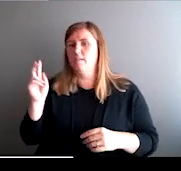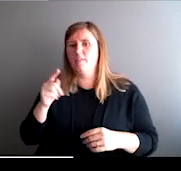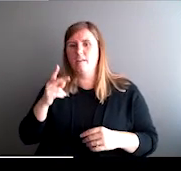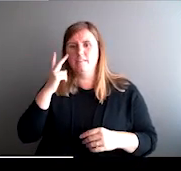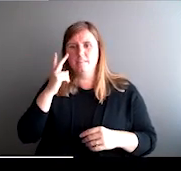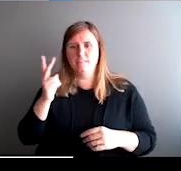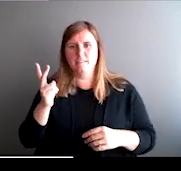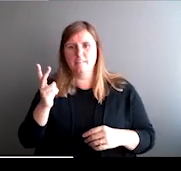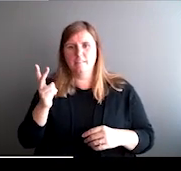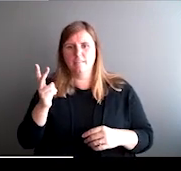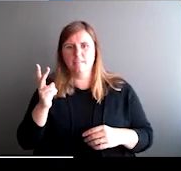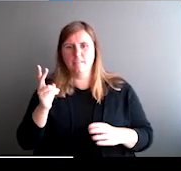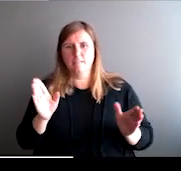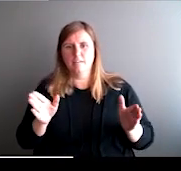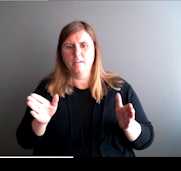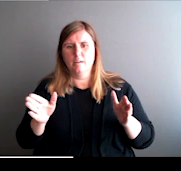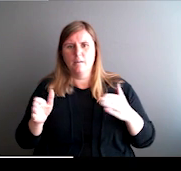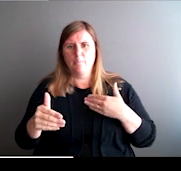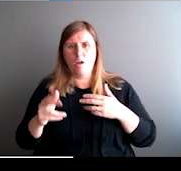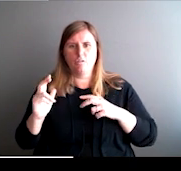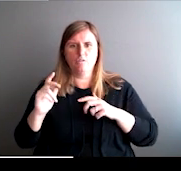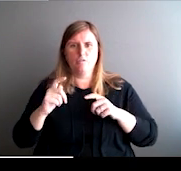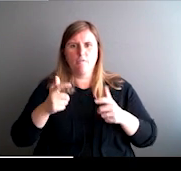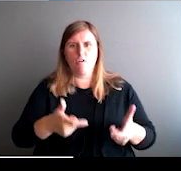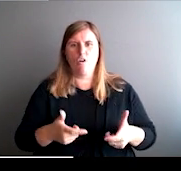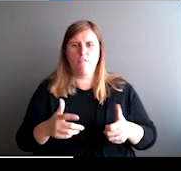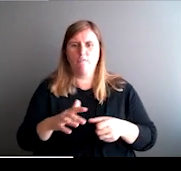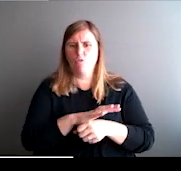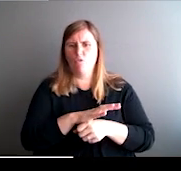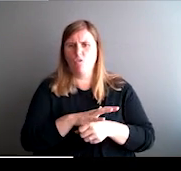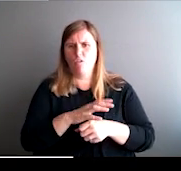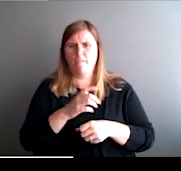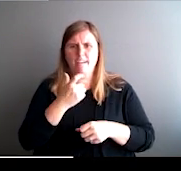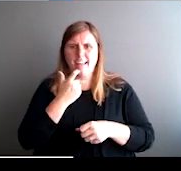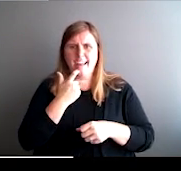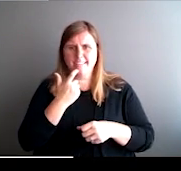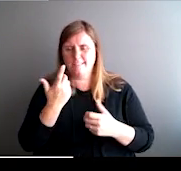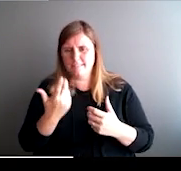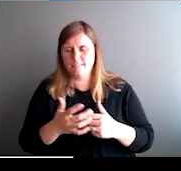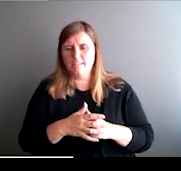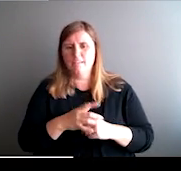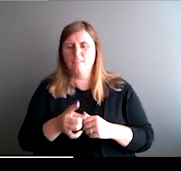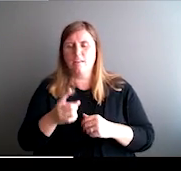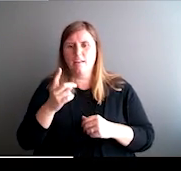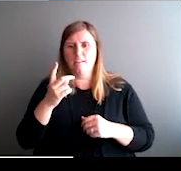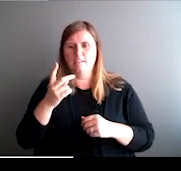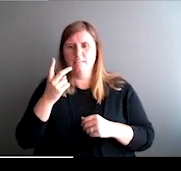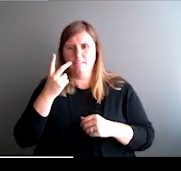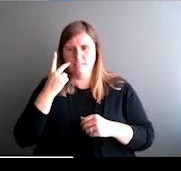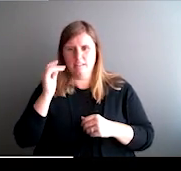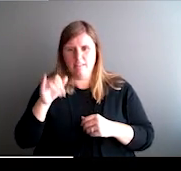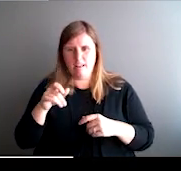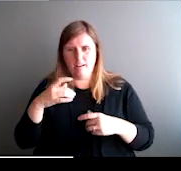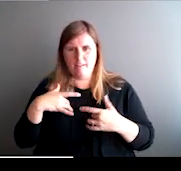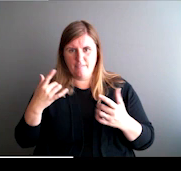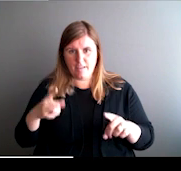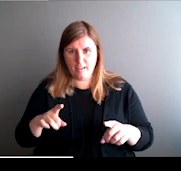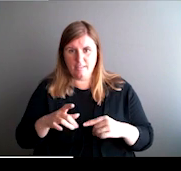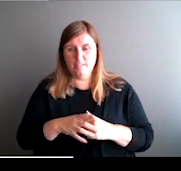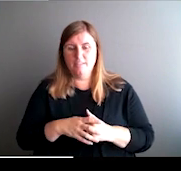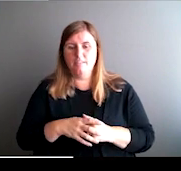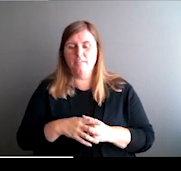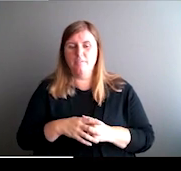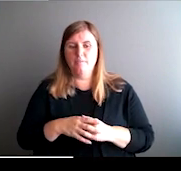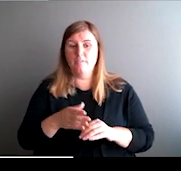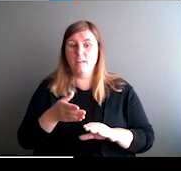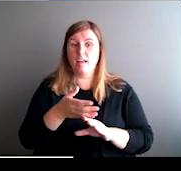see that a box has fallen that was full of glass or something like that. And they see that event. So the antecedent was